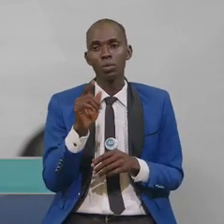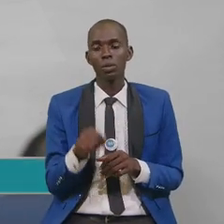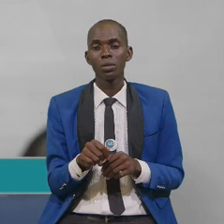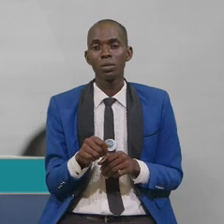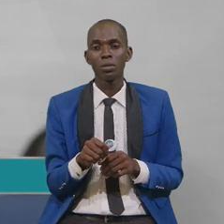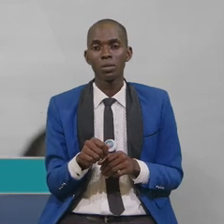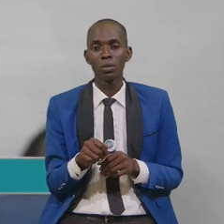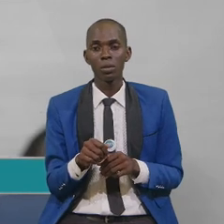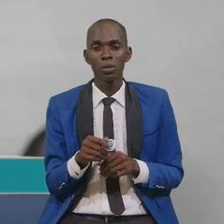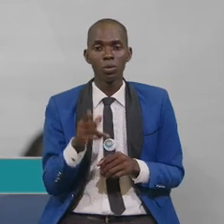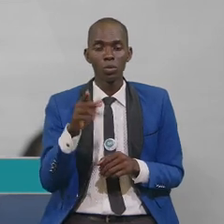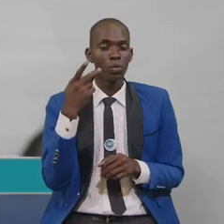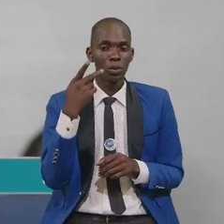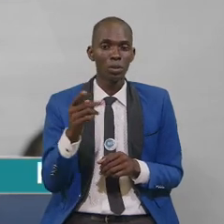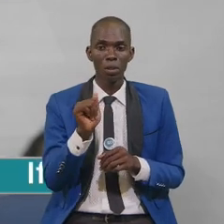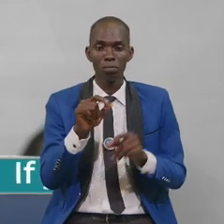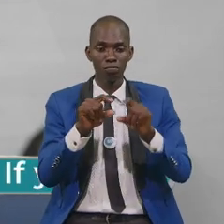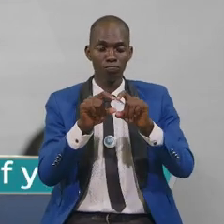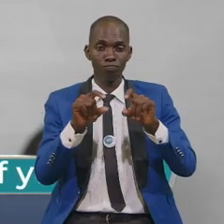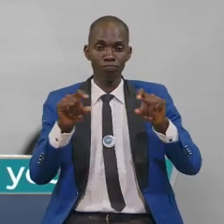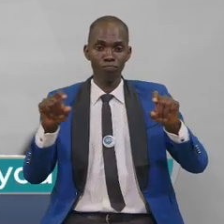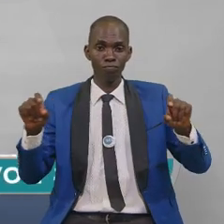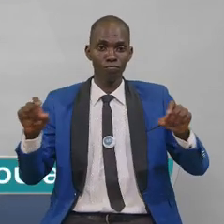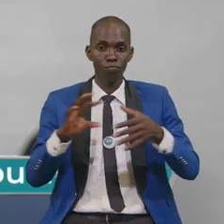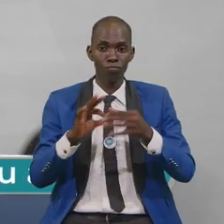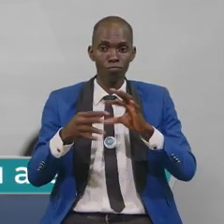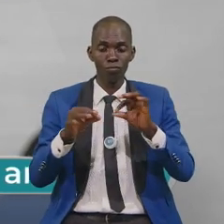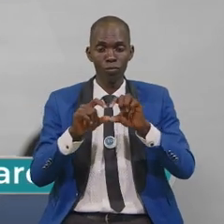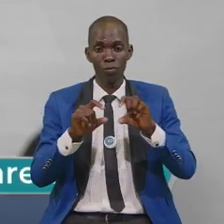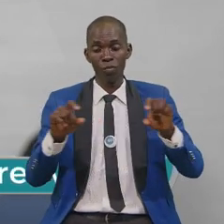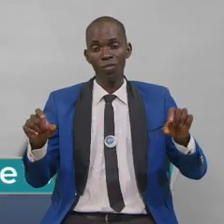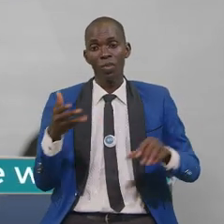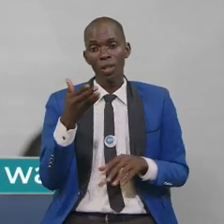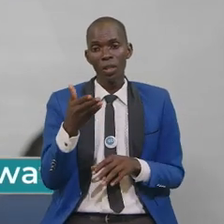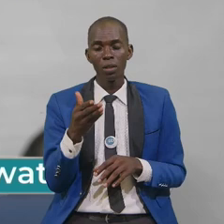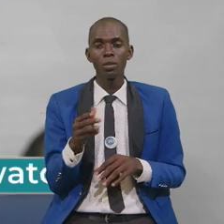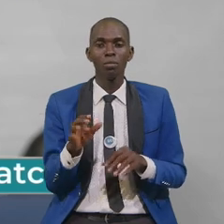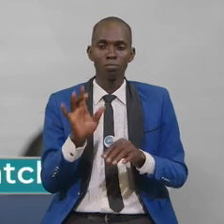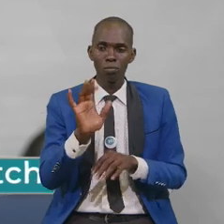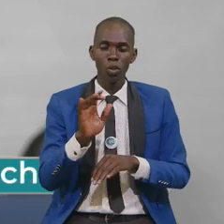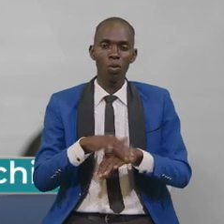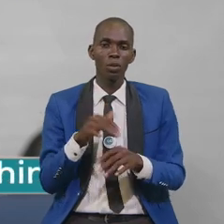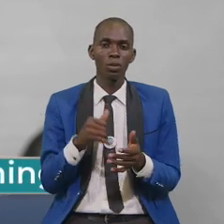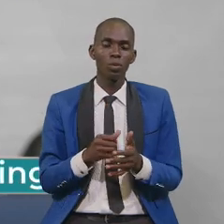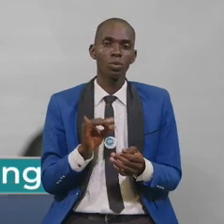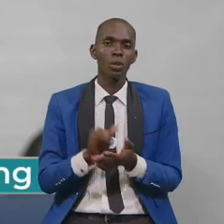Click it and fill the form so we can assist you further in your new walk with Christ.